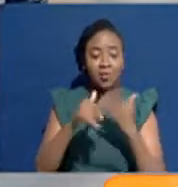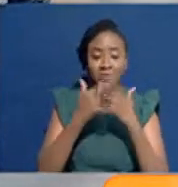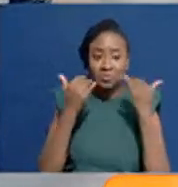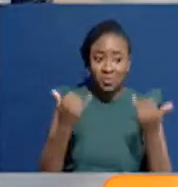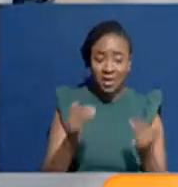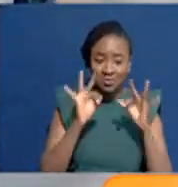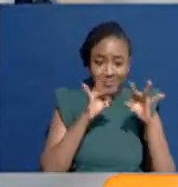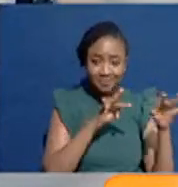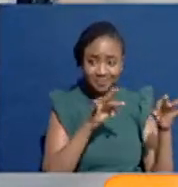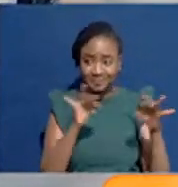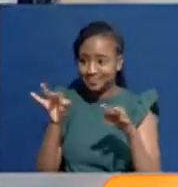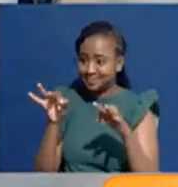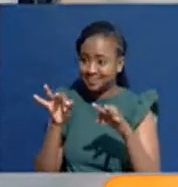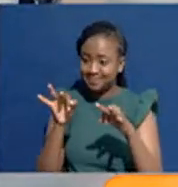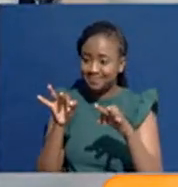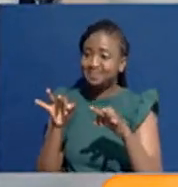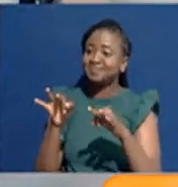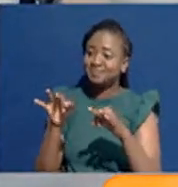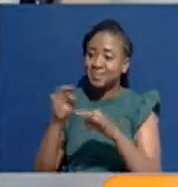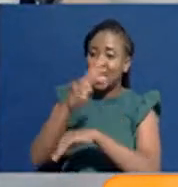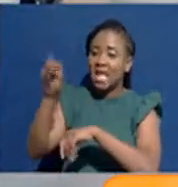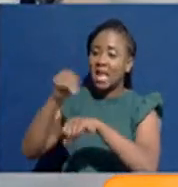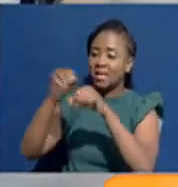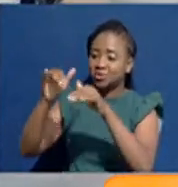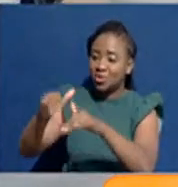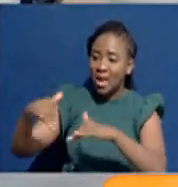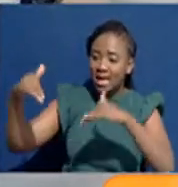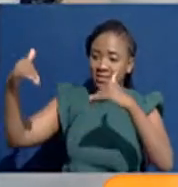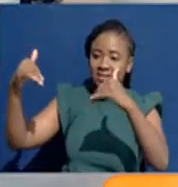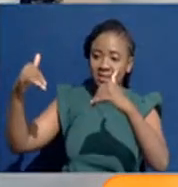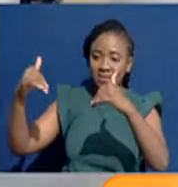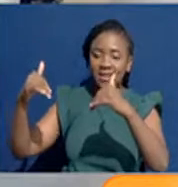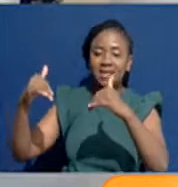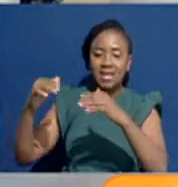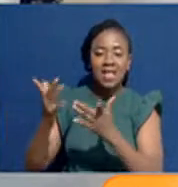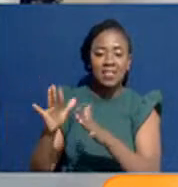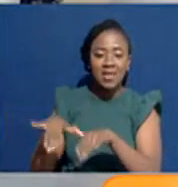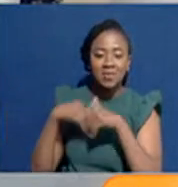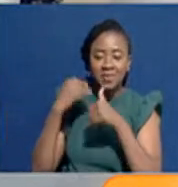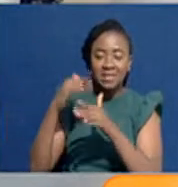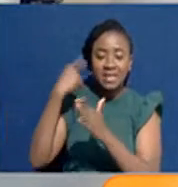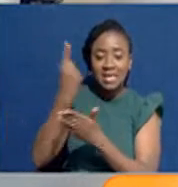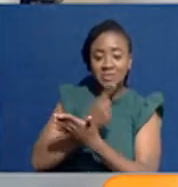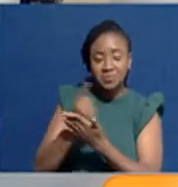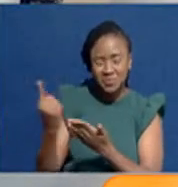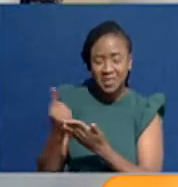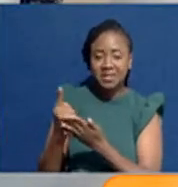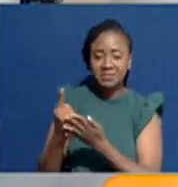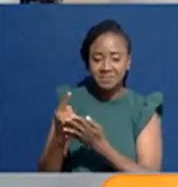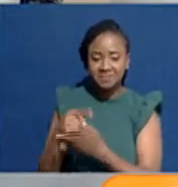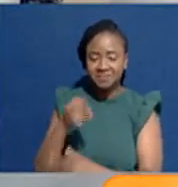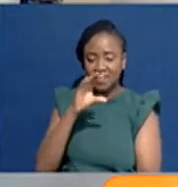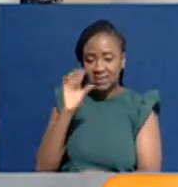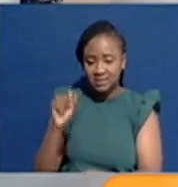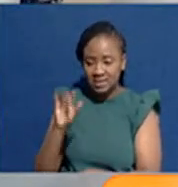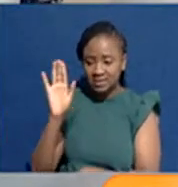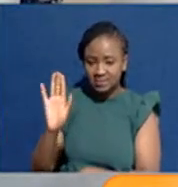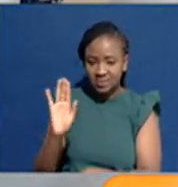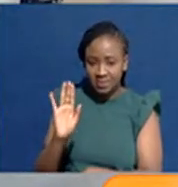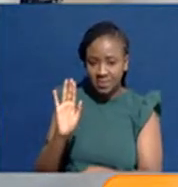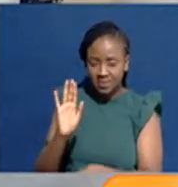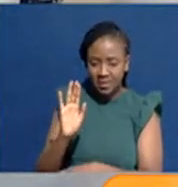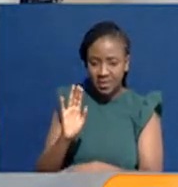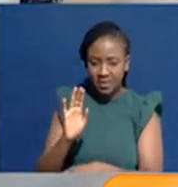turn to the National Assembly. We expect that next week the Cabinet Secretary for National Treasury, that is Professor Njuguna Ndungu, will on